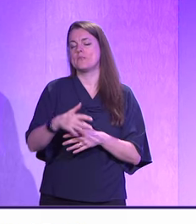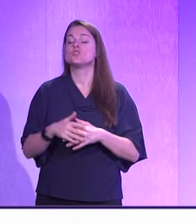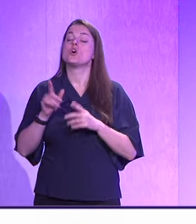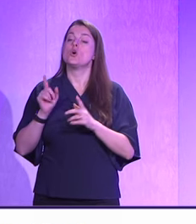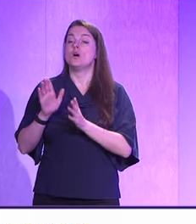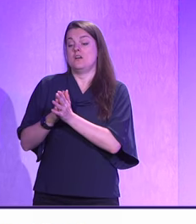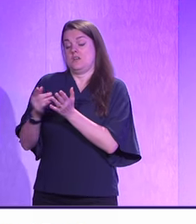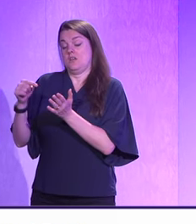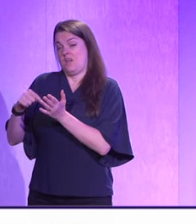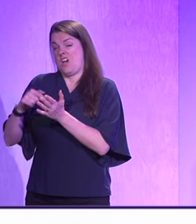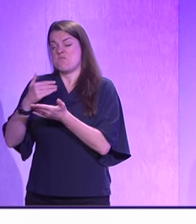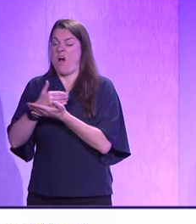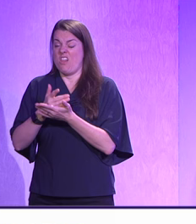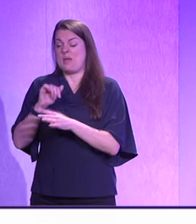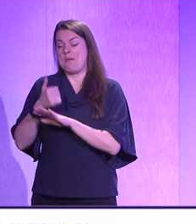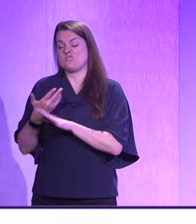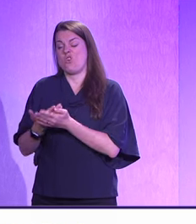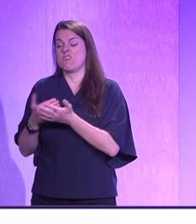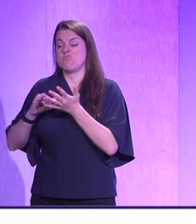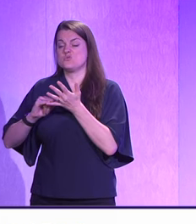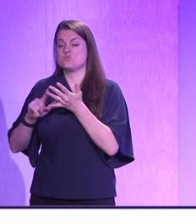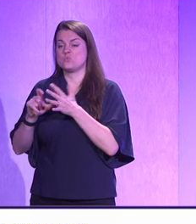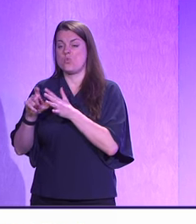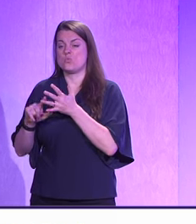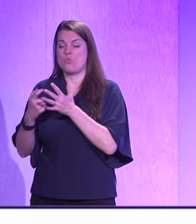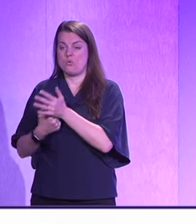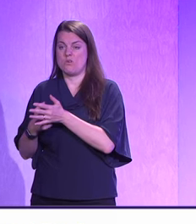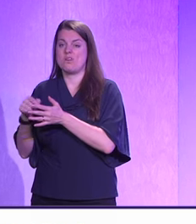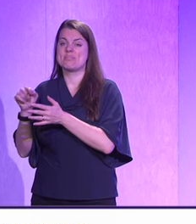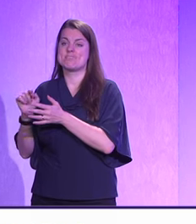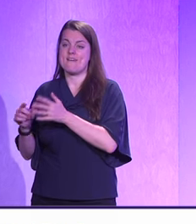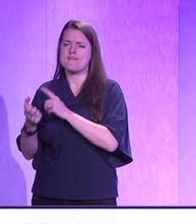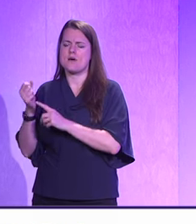on the State of DevOps reports, they found four key metrics that help to